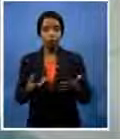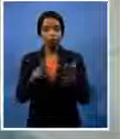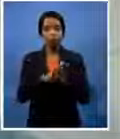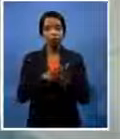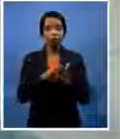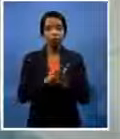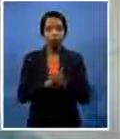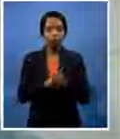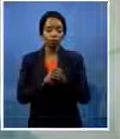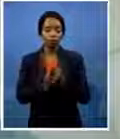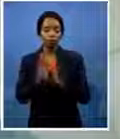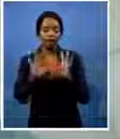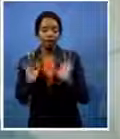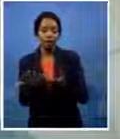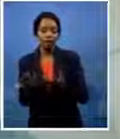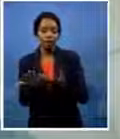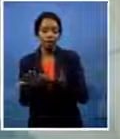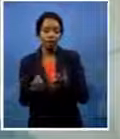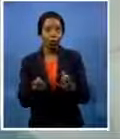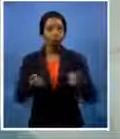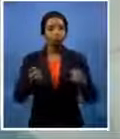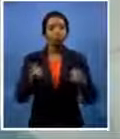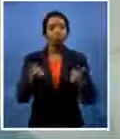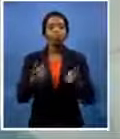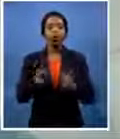and to address all the other